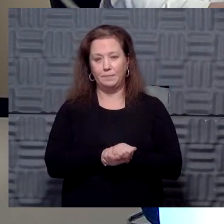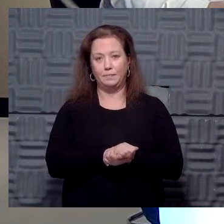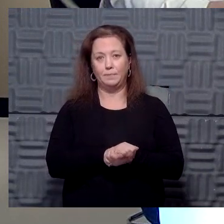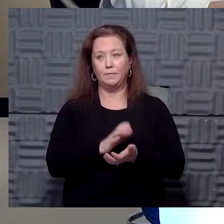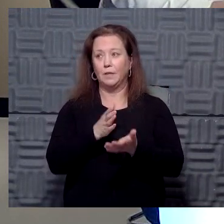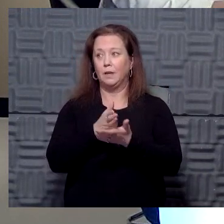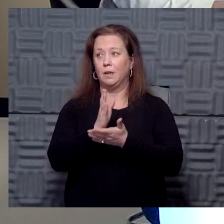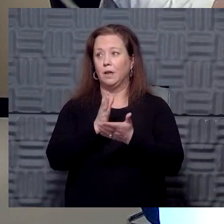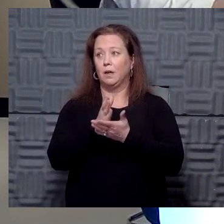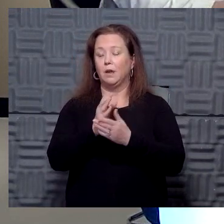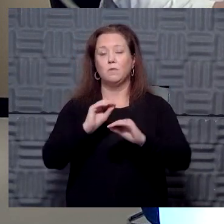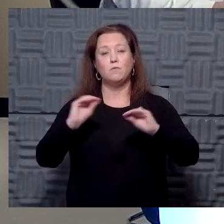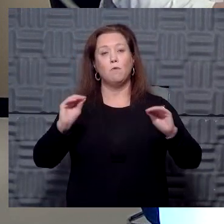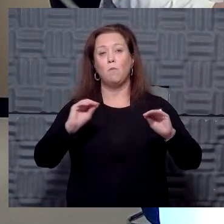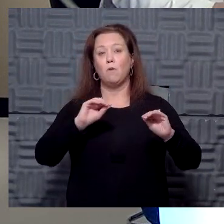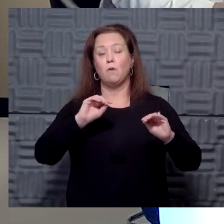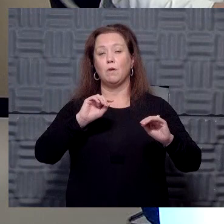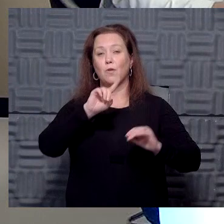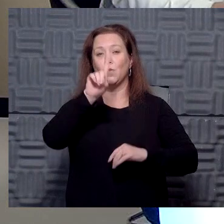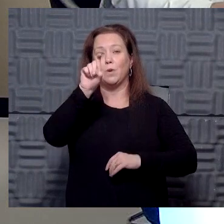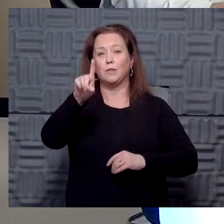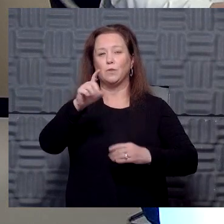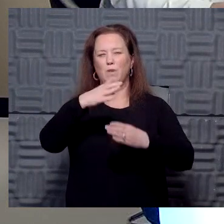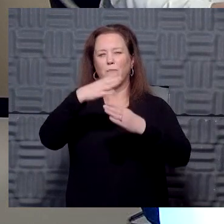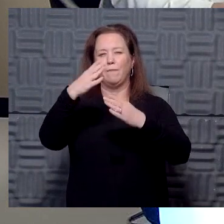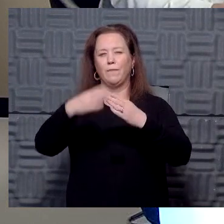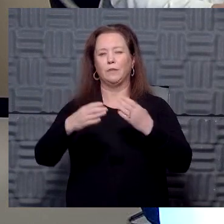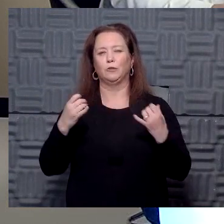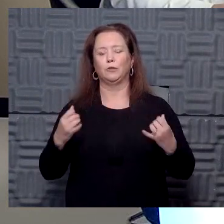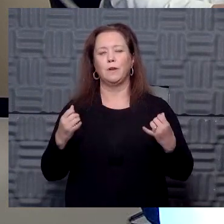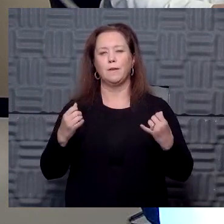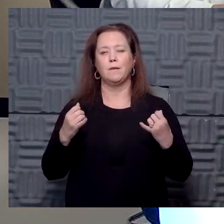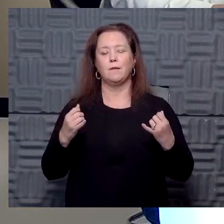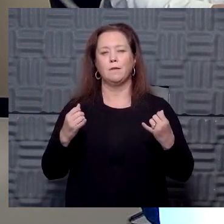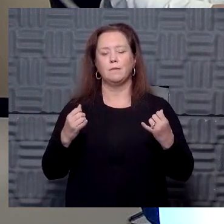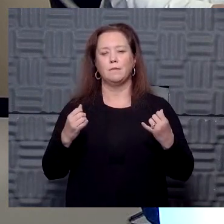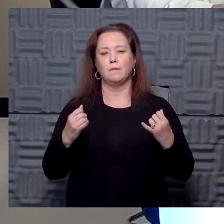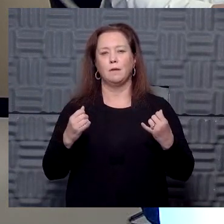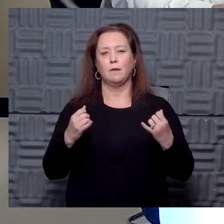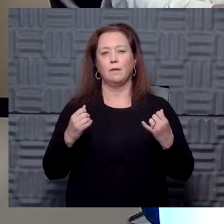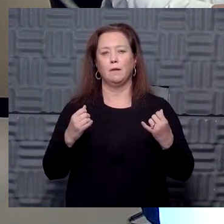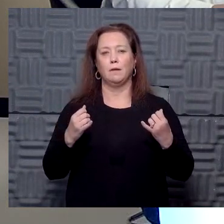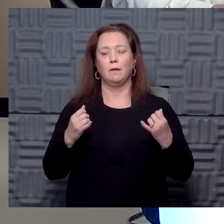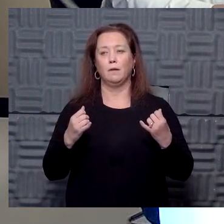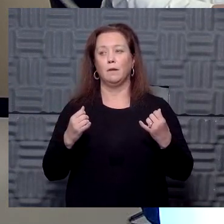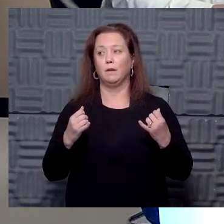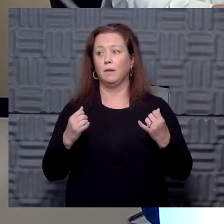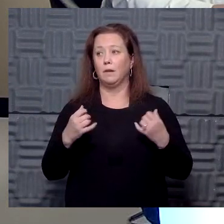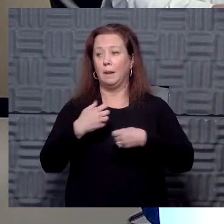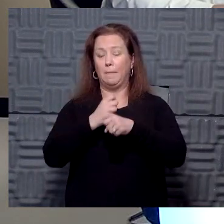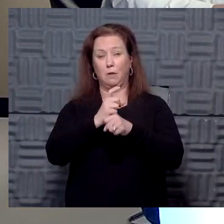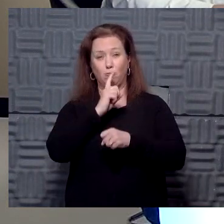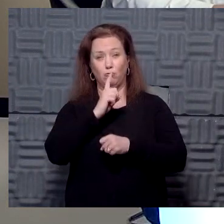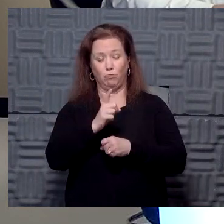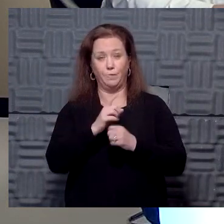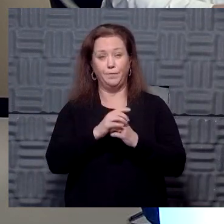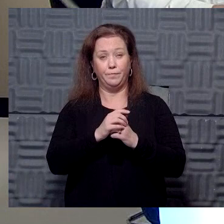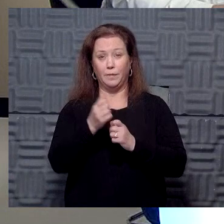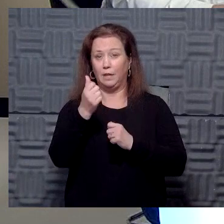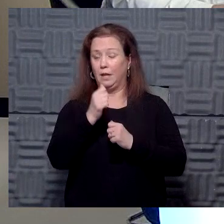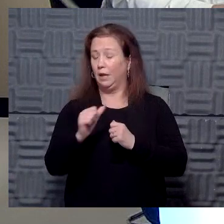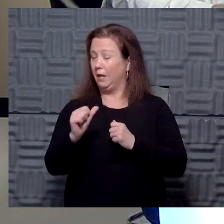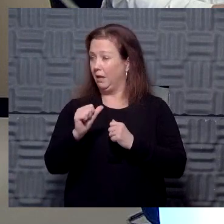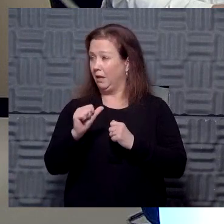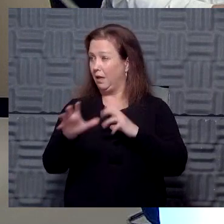All right. Well, not hearing other questions, we'll kind of wrap up here this morning. Let me just turn to my folks and ask them if they have